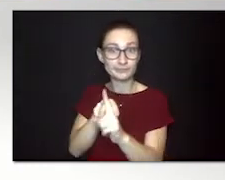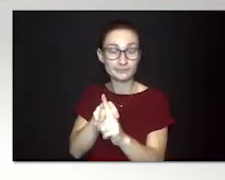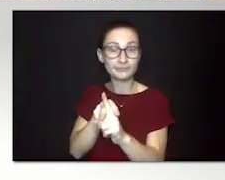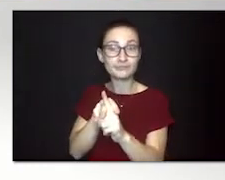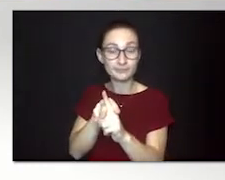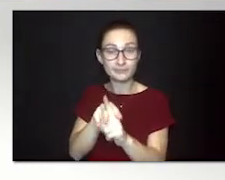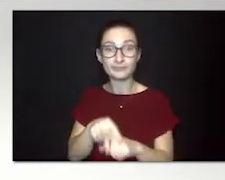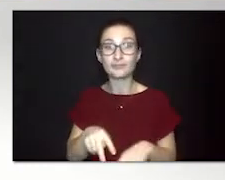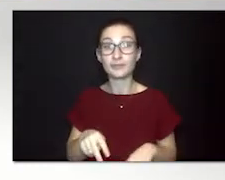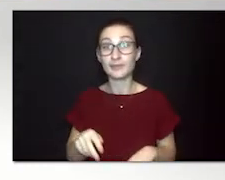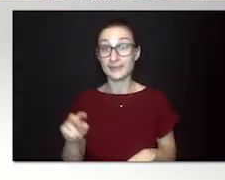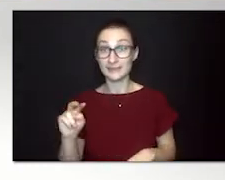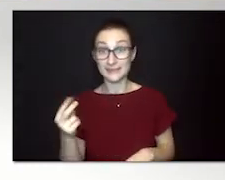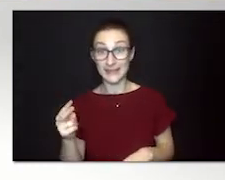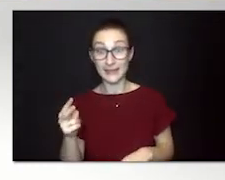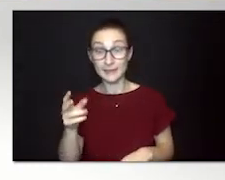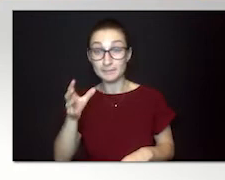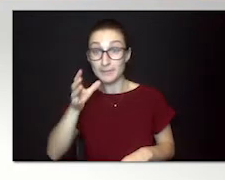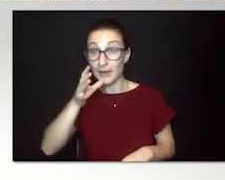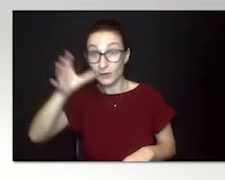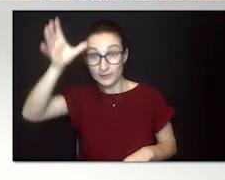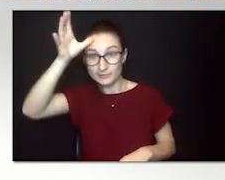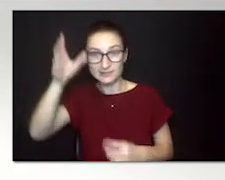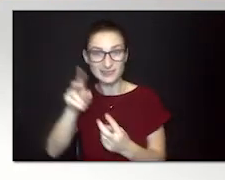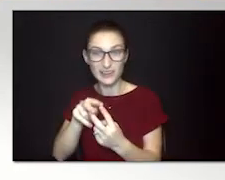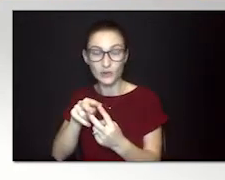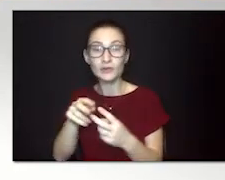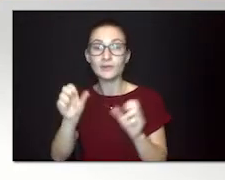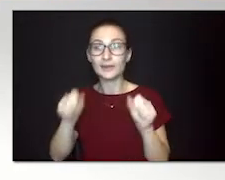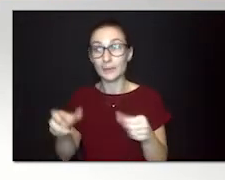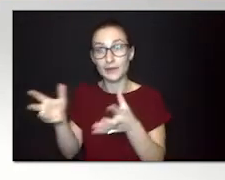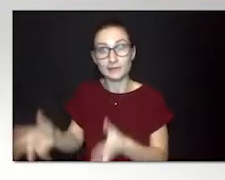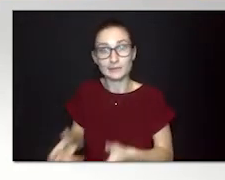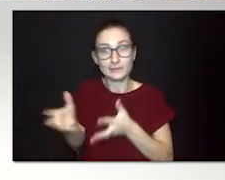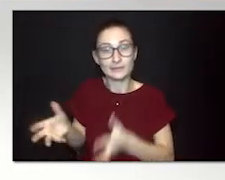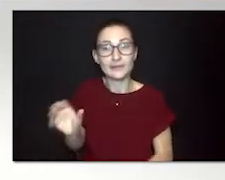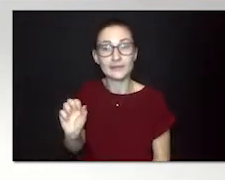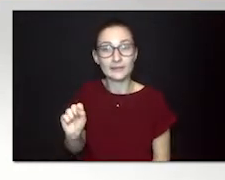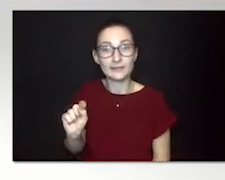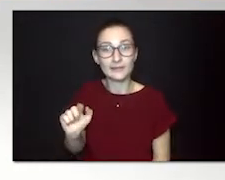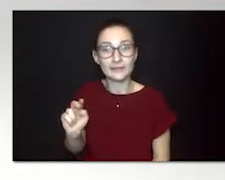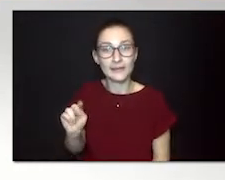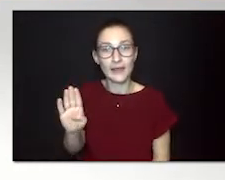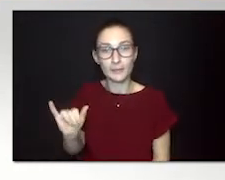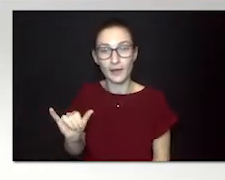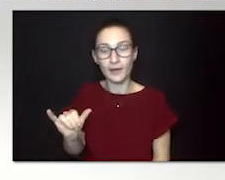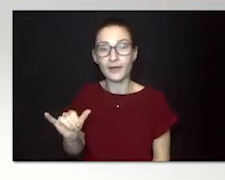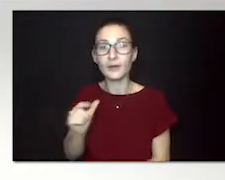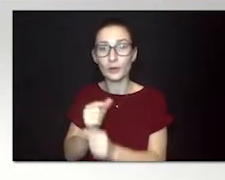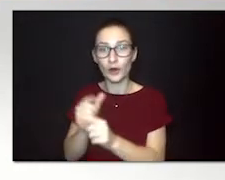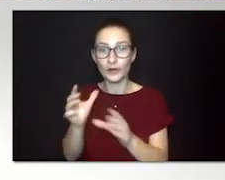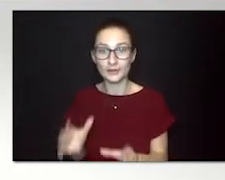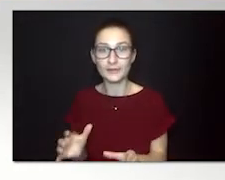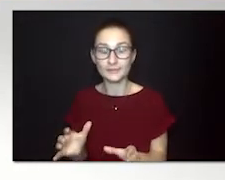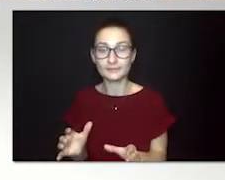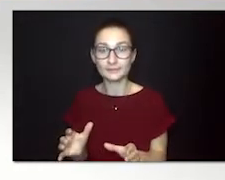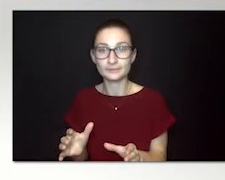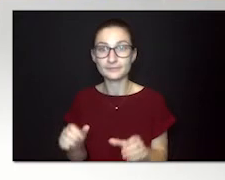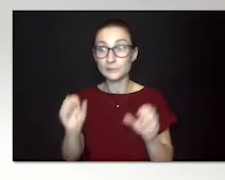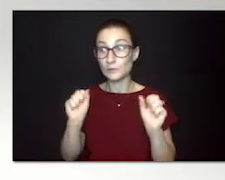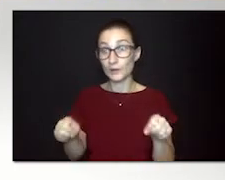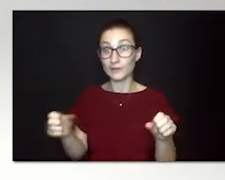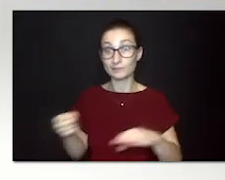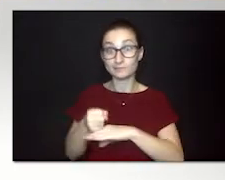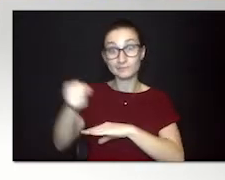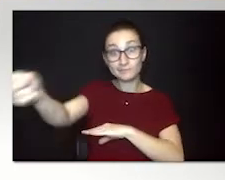decision maker, and then the second parent can be the standby guardian. So if something were to happen to the first parent, then the second parent would